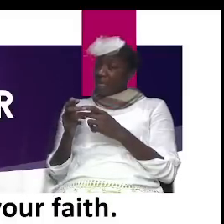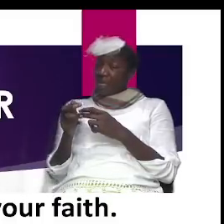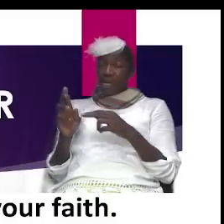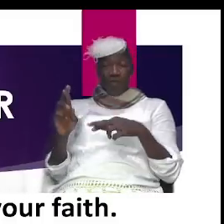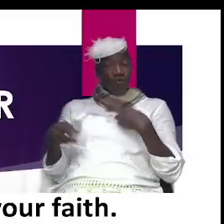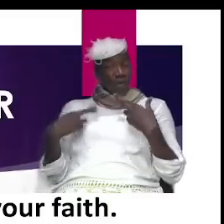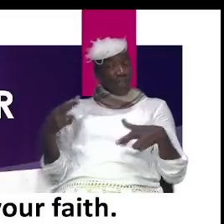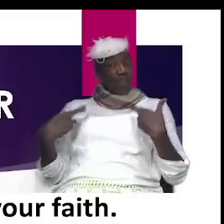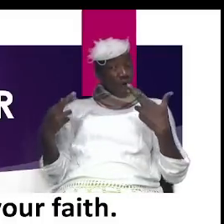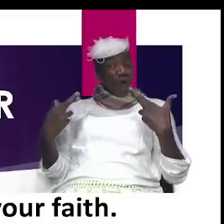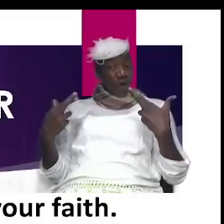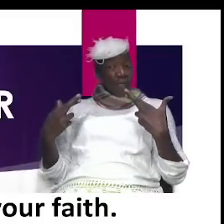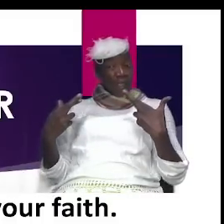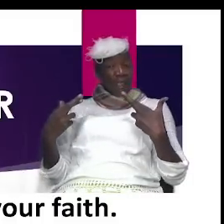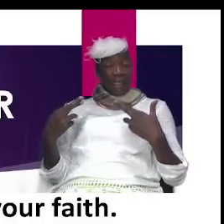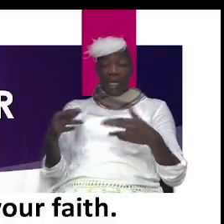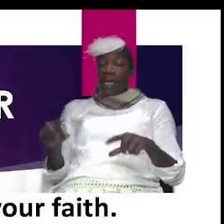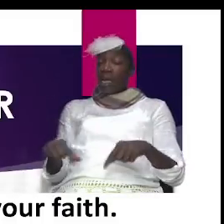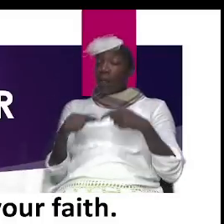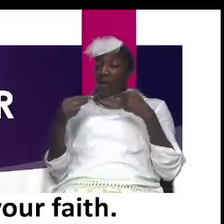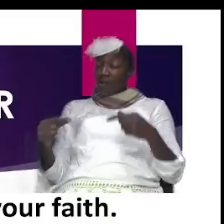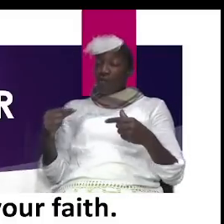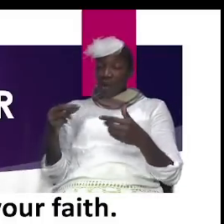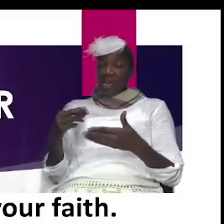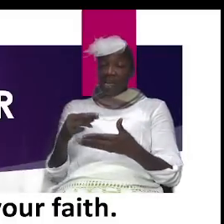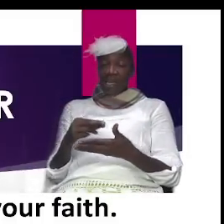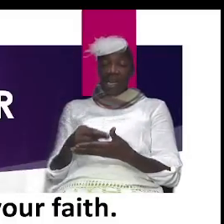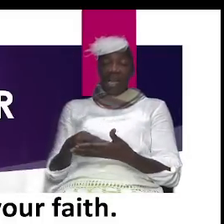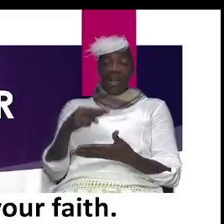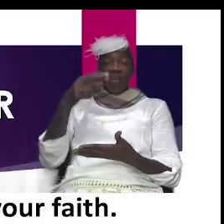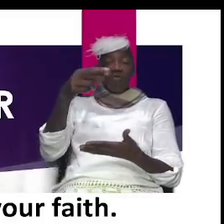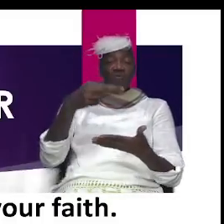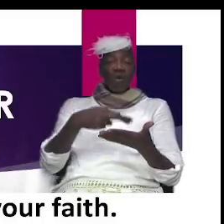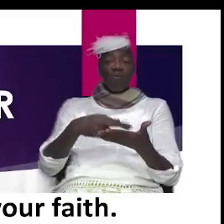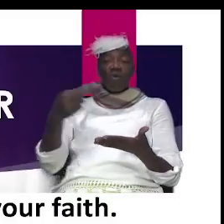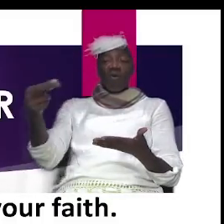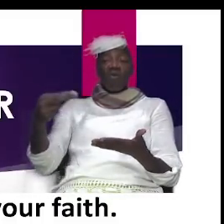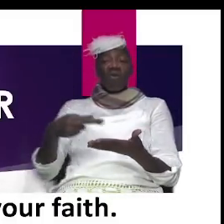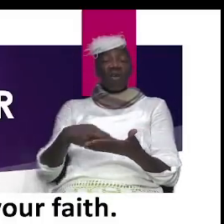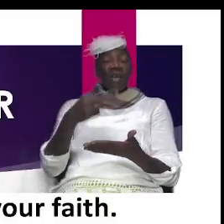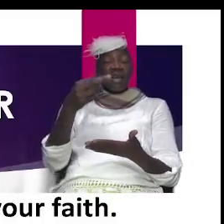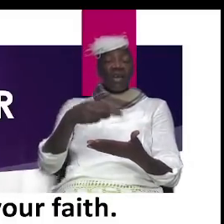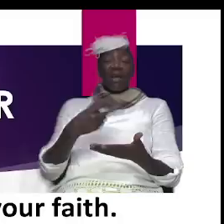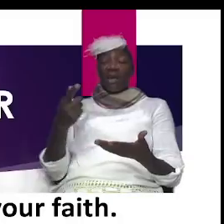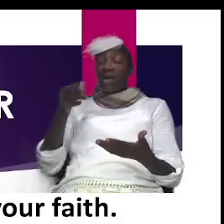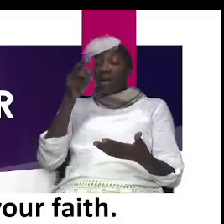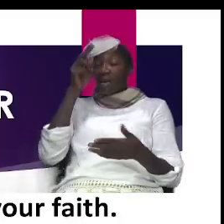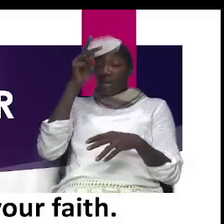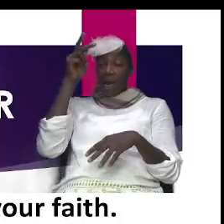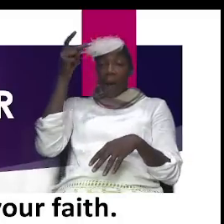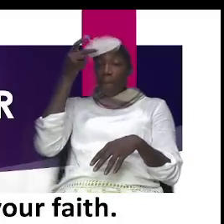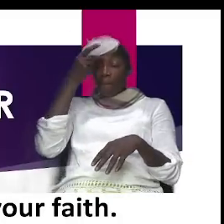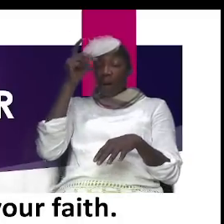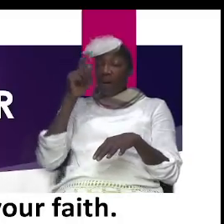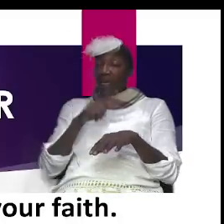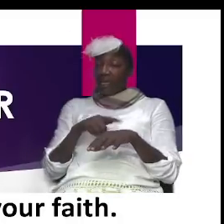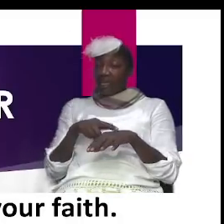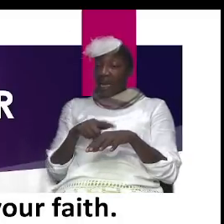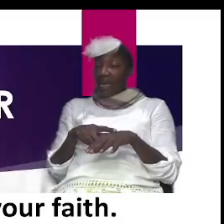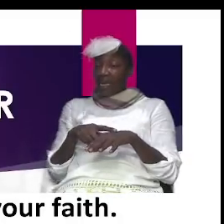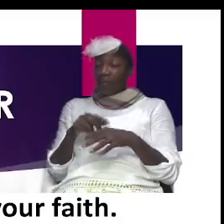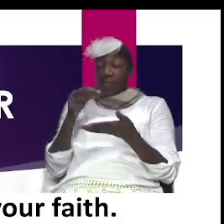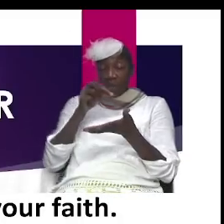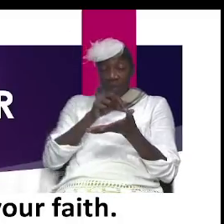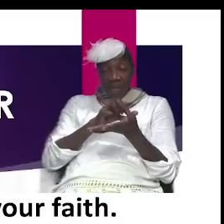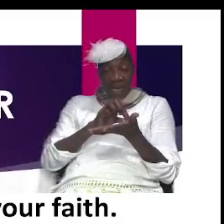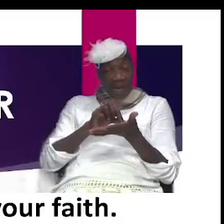you understand what was happening in Paul's time when he was writing to those Hebrews, if you understand what he